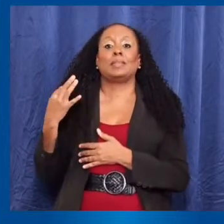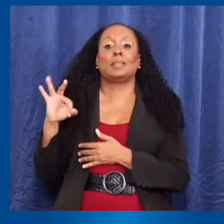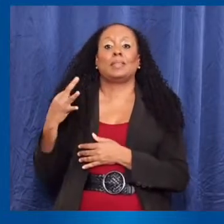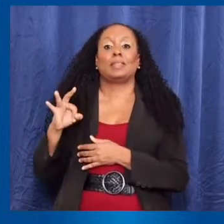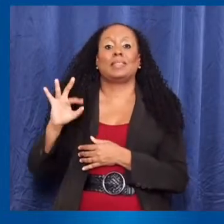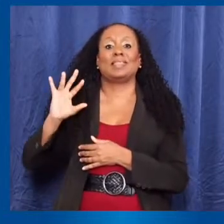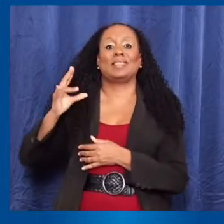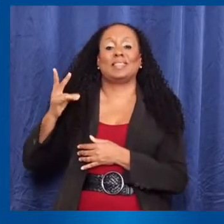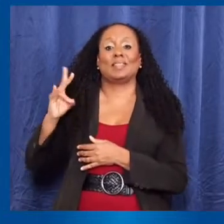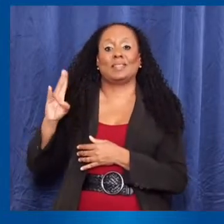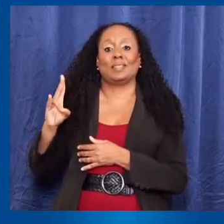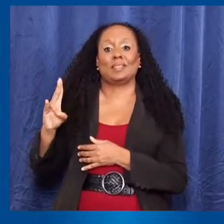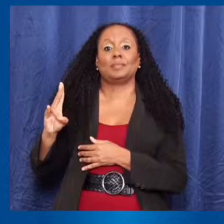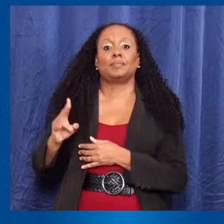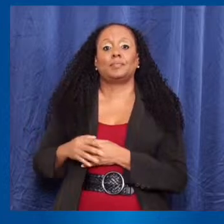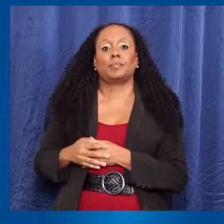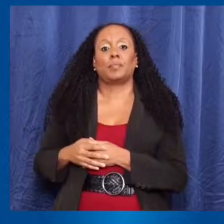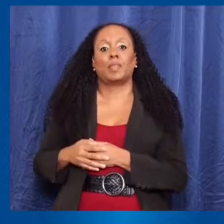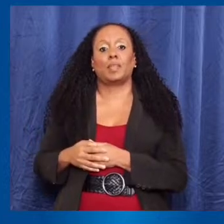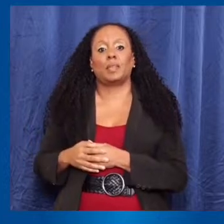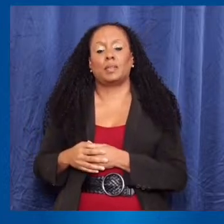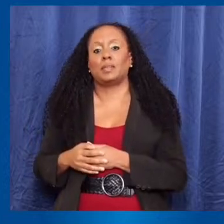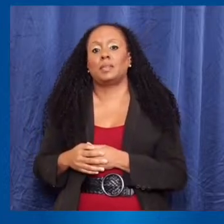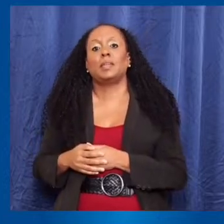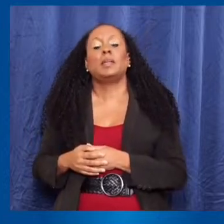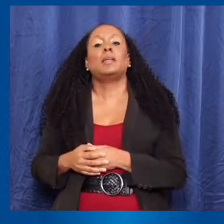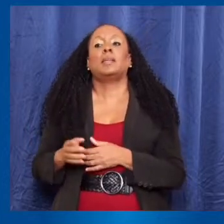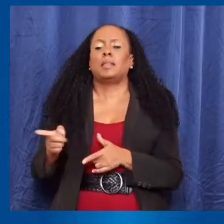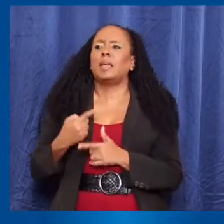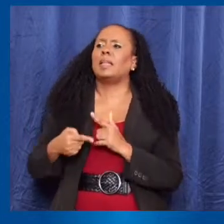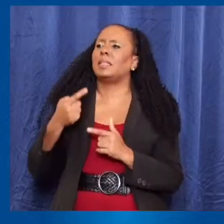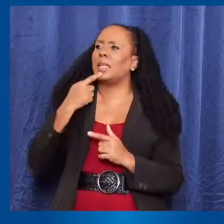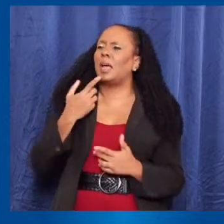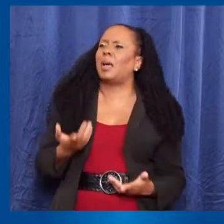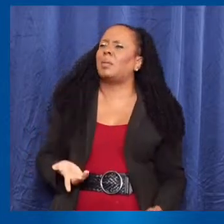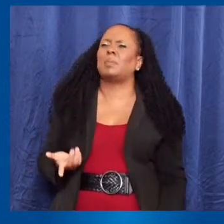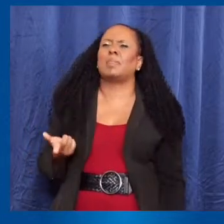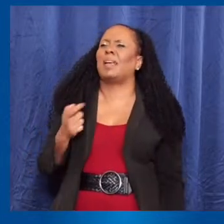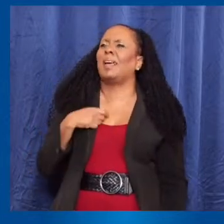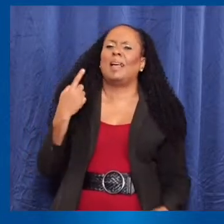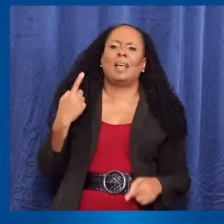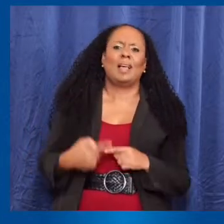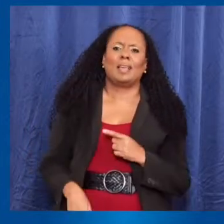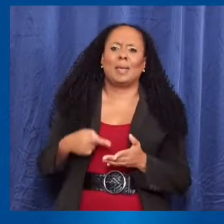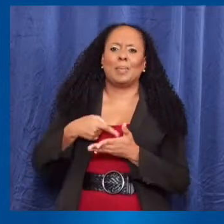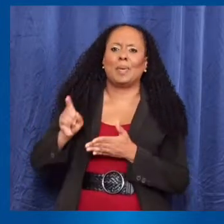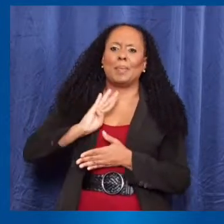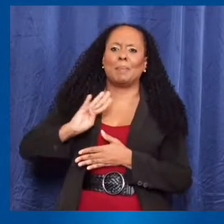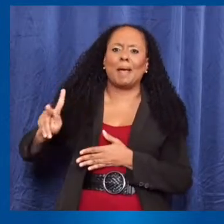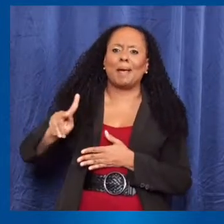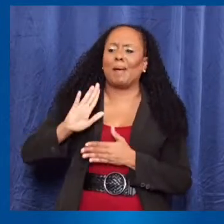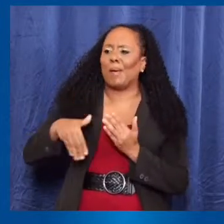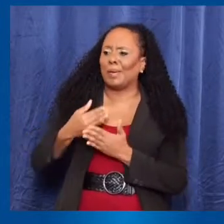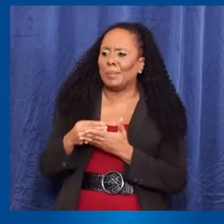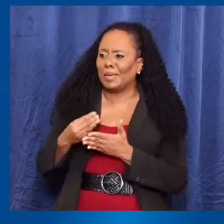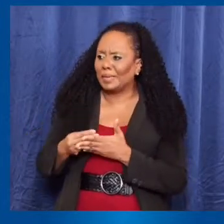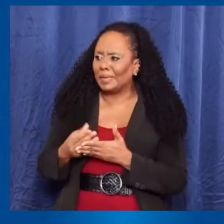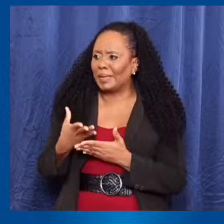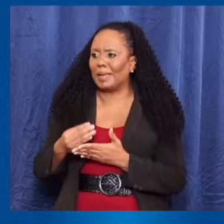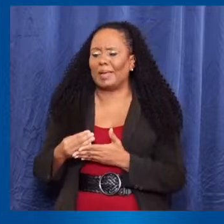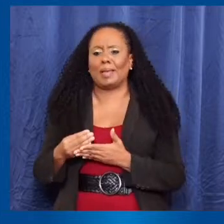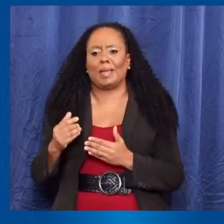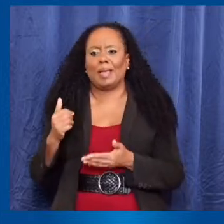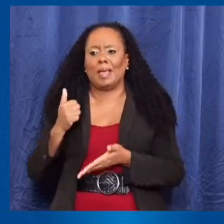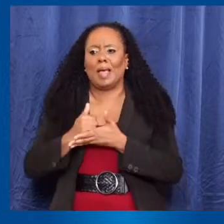then realized that they couldn't repay that money easily while having to rebuild Britain. And they then went and